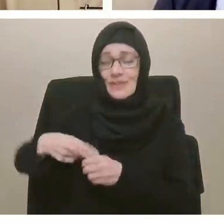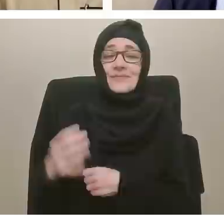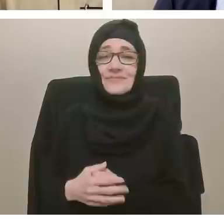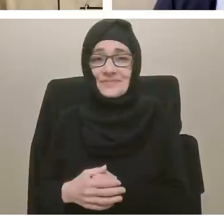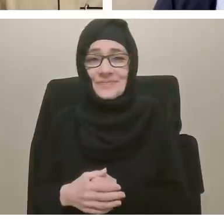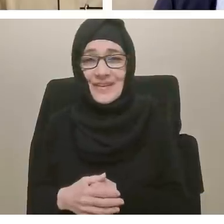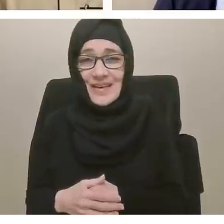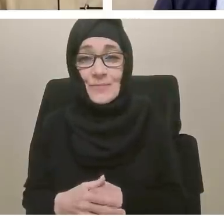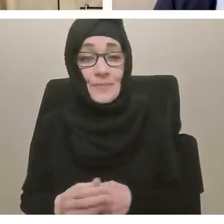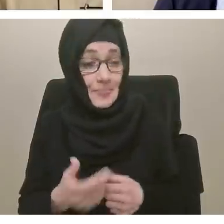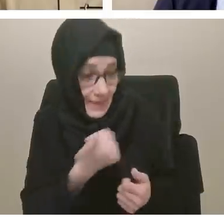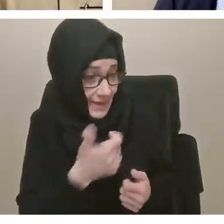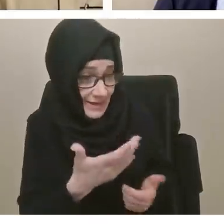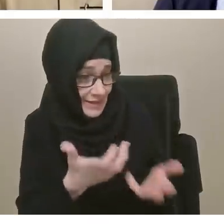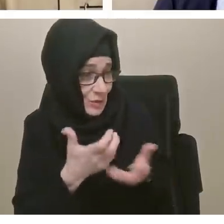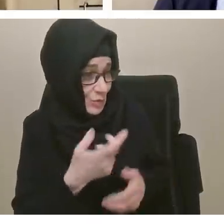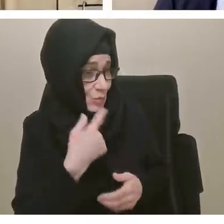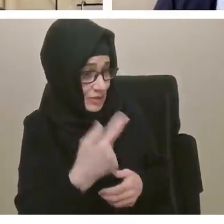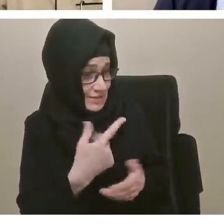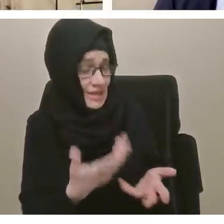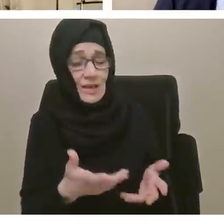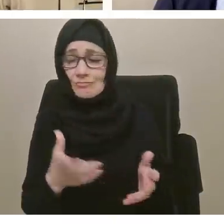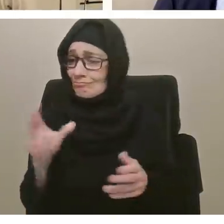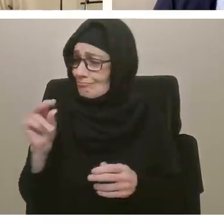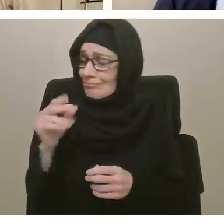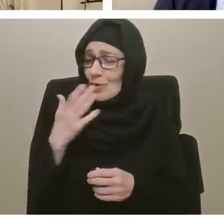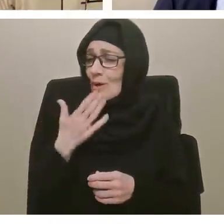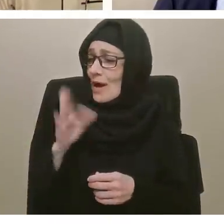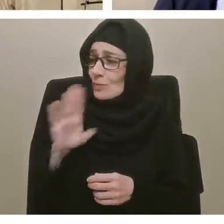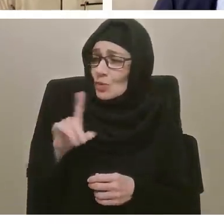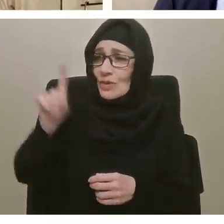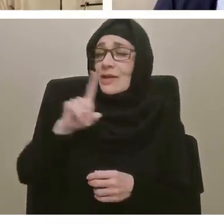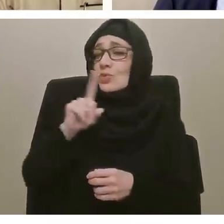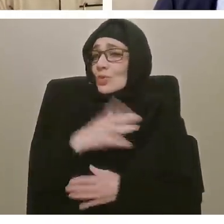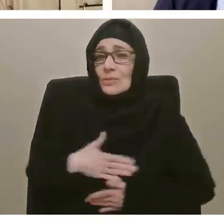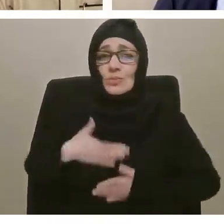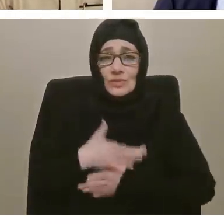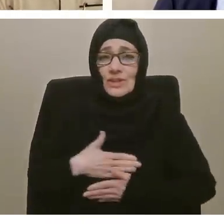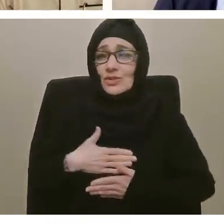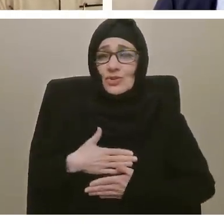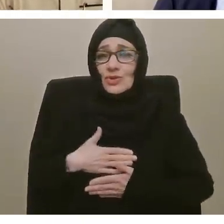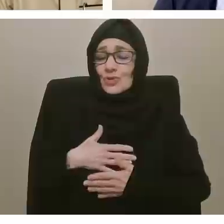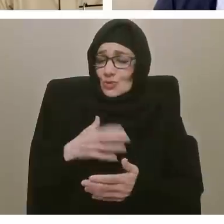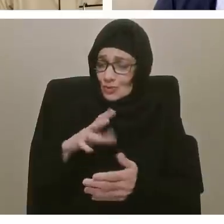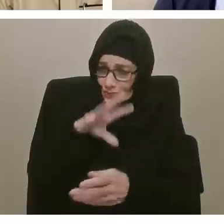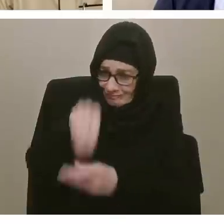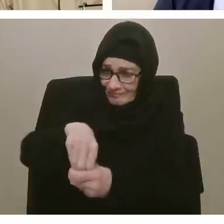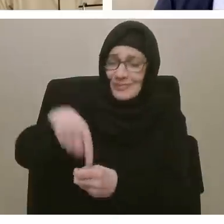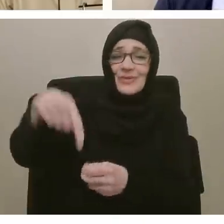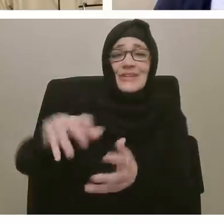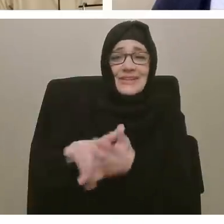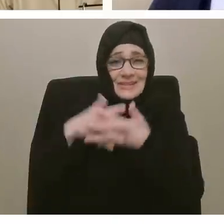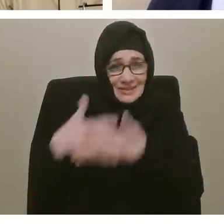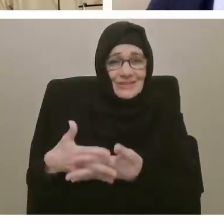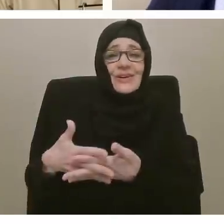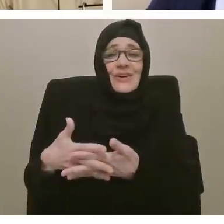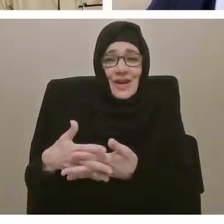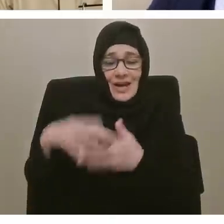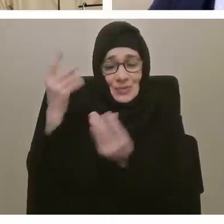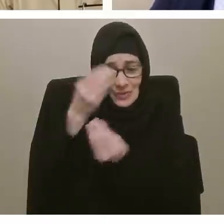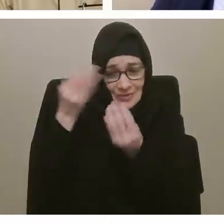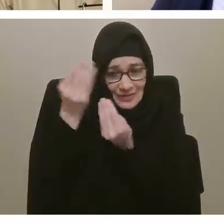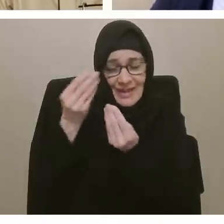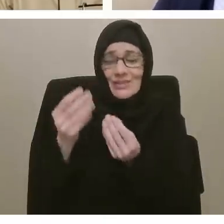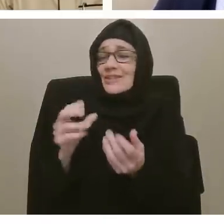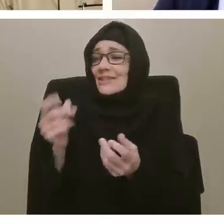started? No, alhamdulillah. I mean, it's been a pleasure to go through this Quran with all of you, mashallah, to go to the reflections with the mashayikh, mashallah, and just seeing